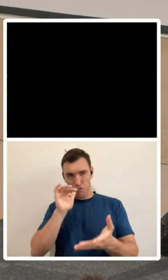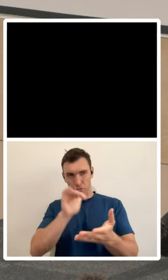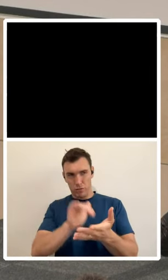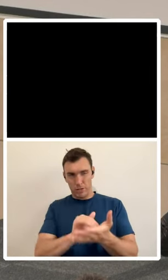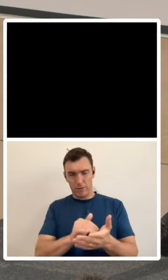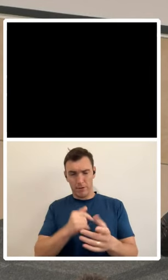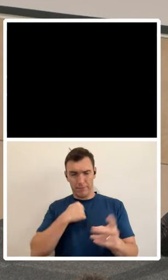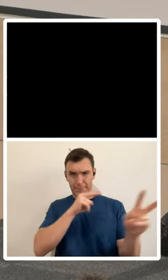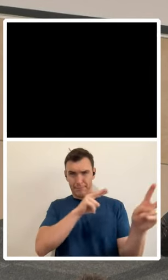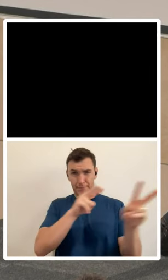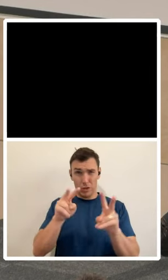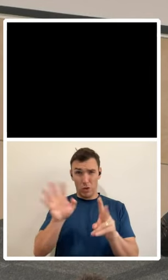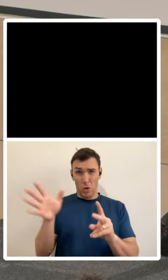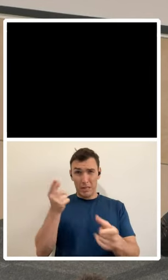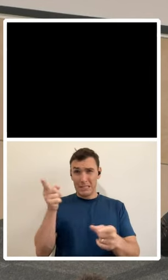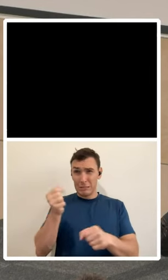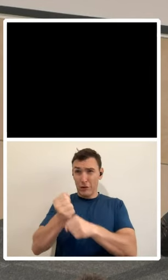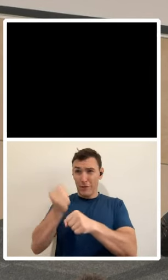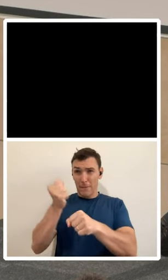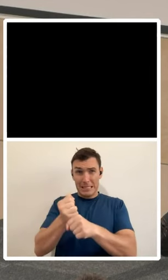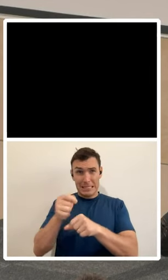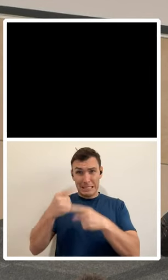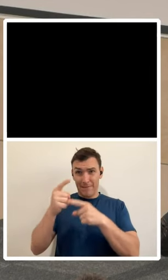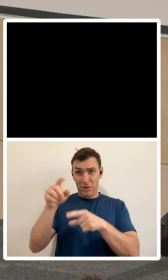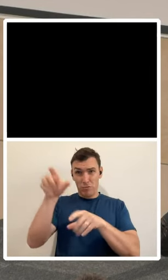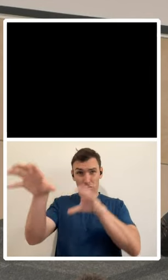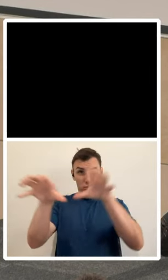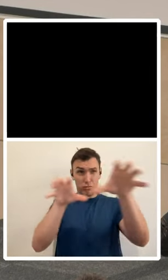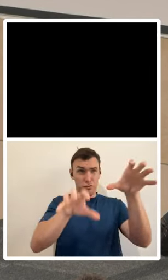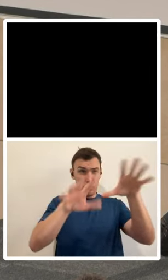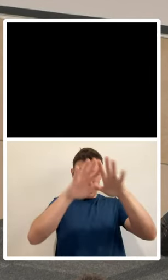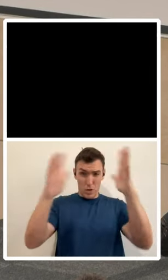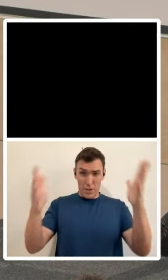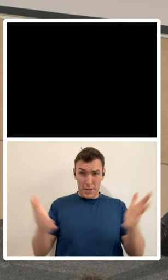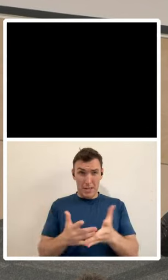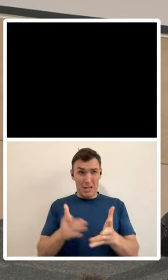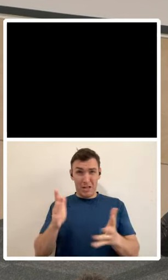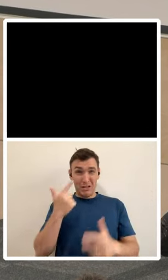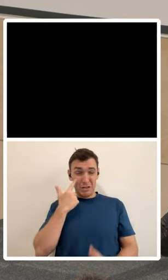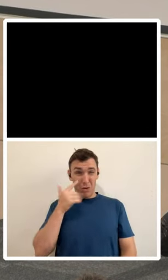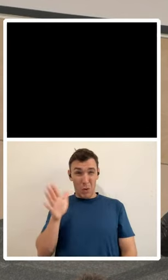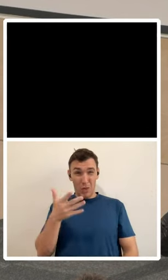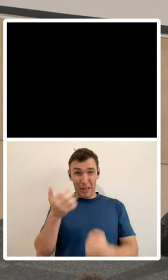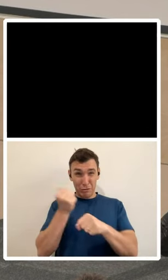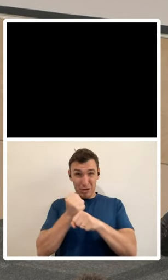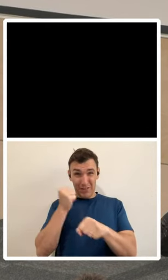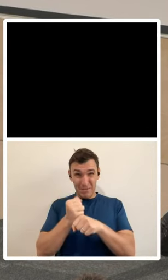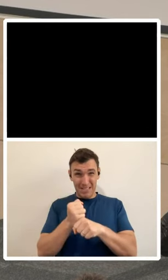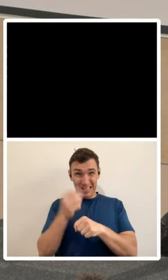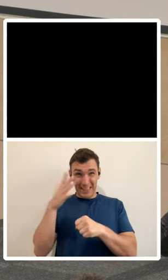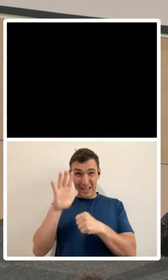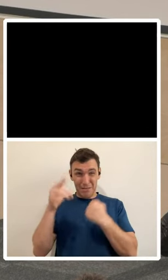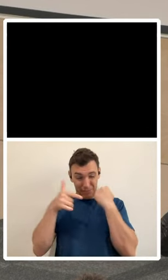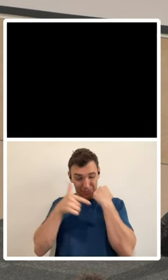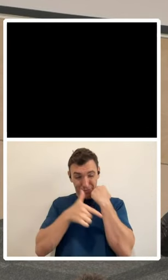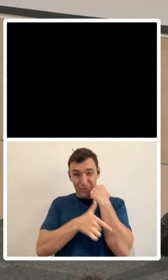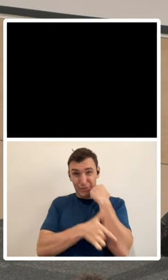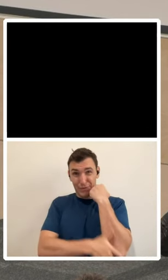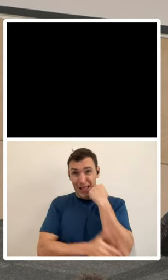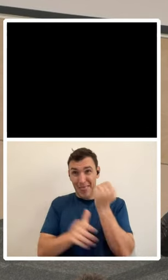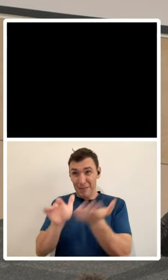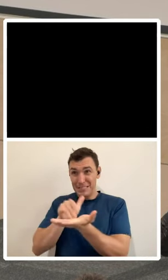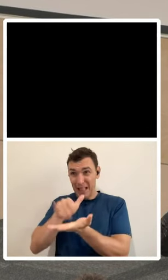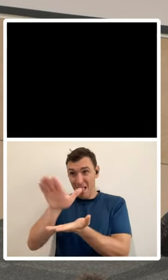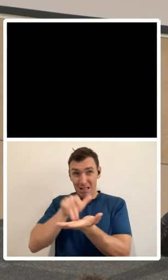USA, Japan, massive deficits, running into big debts, selling off their assets. So then you see governments are losing their assets and going into